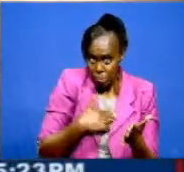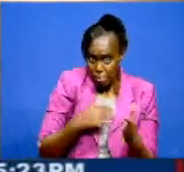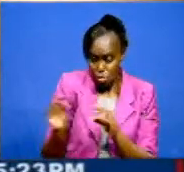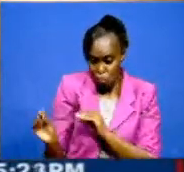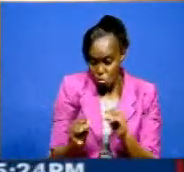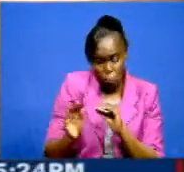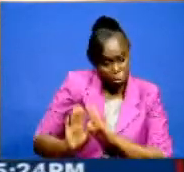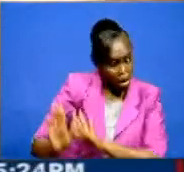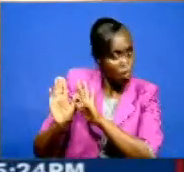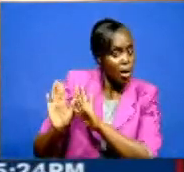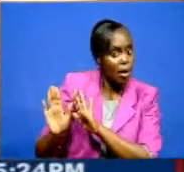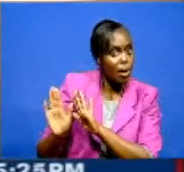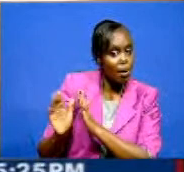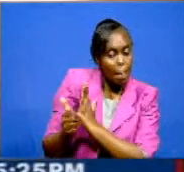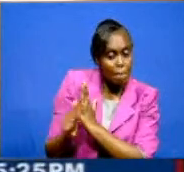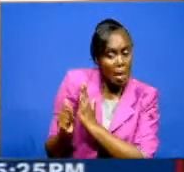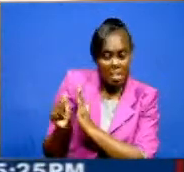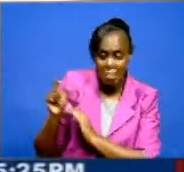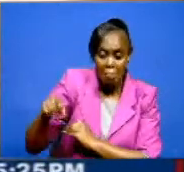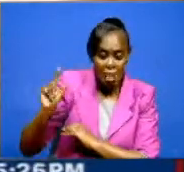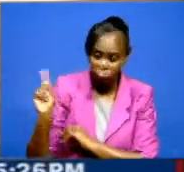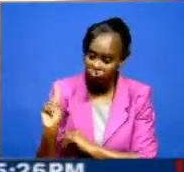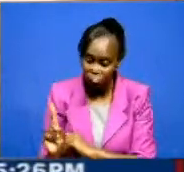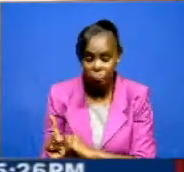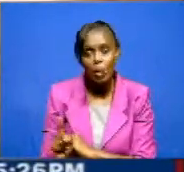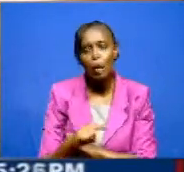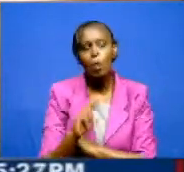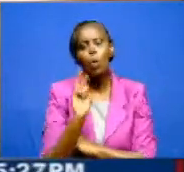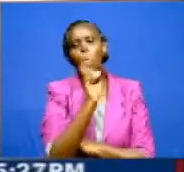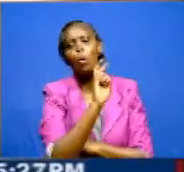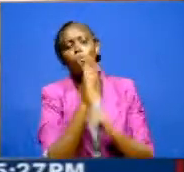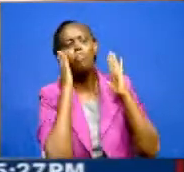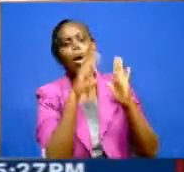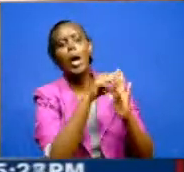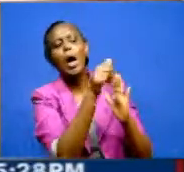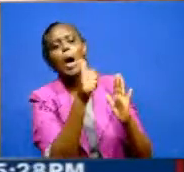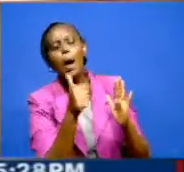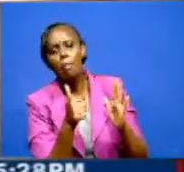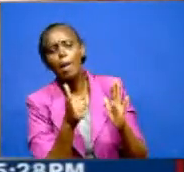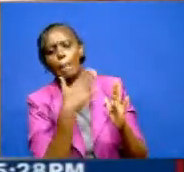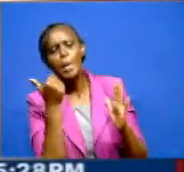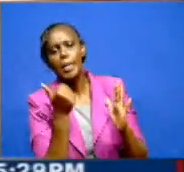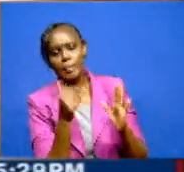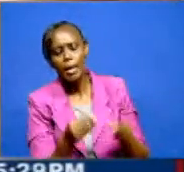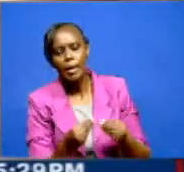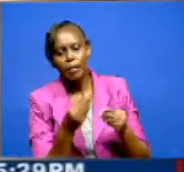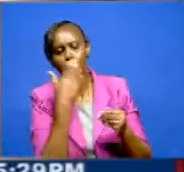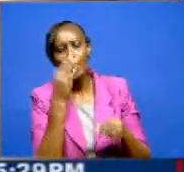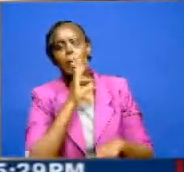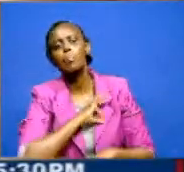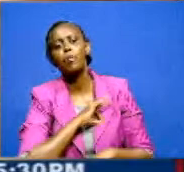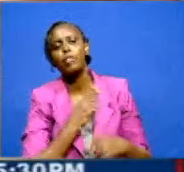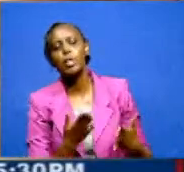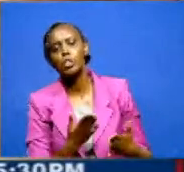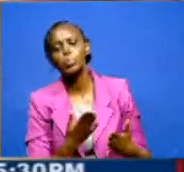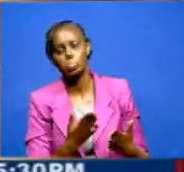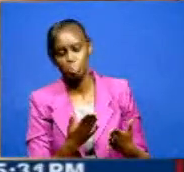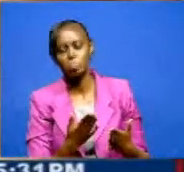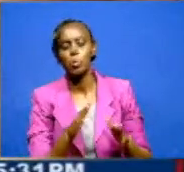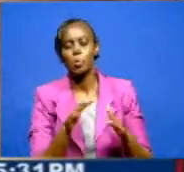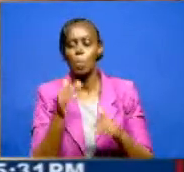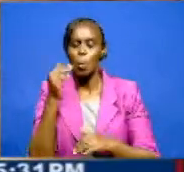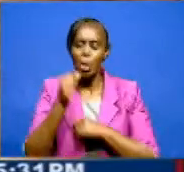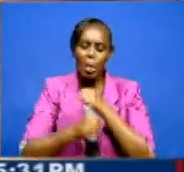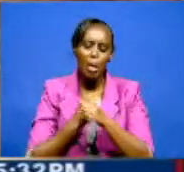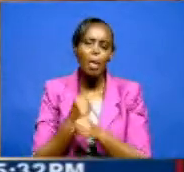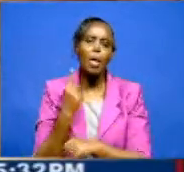away from maize. We're looking at other crops that actually are doing much better, are giving better yields, instead of waiting for 1 year to go